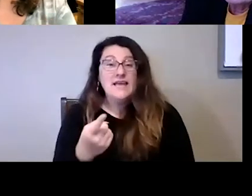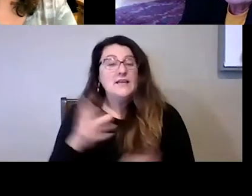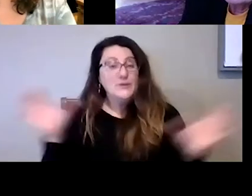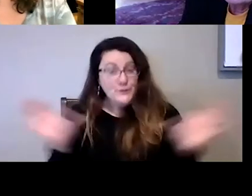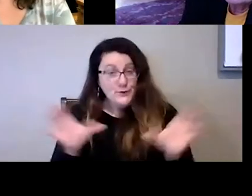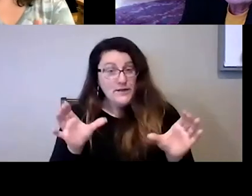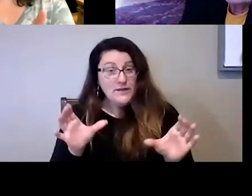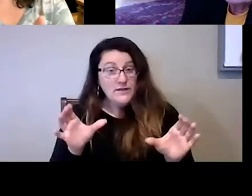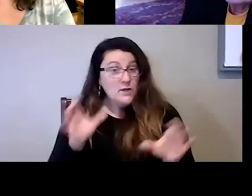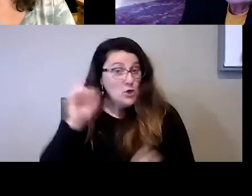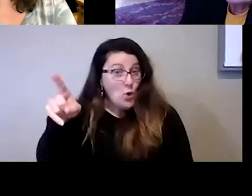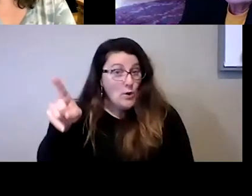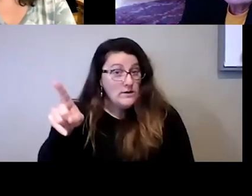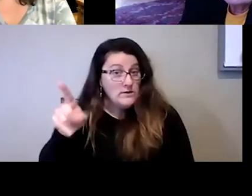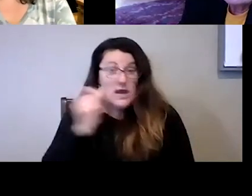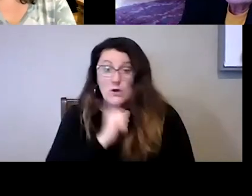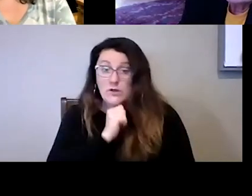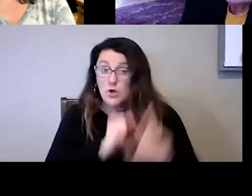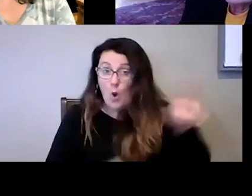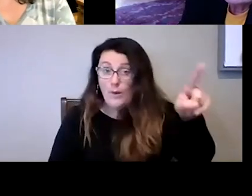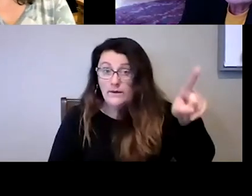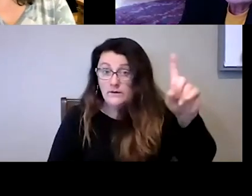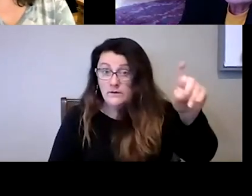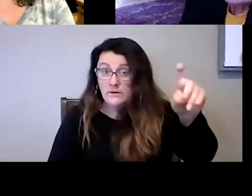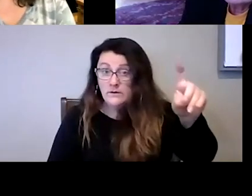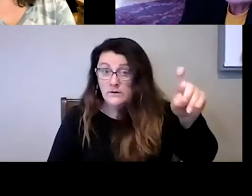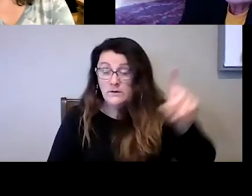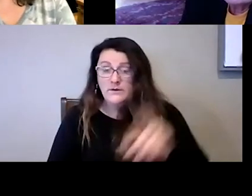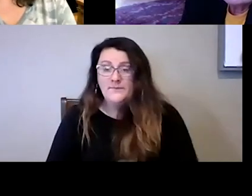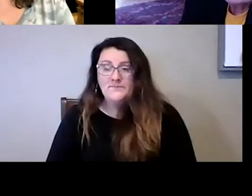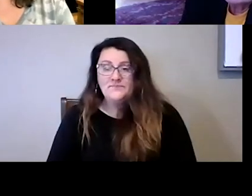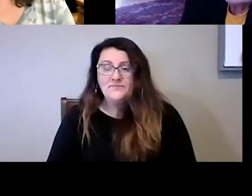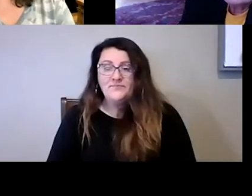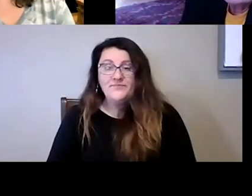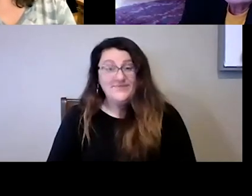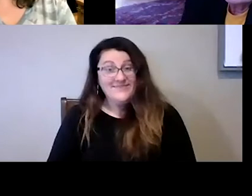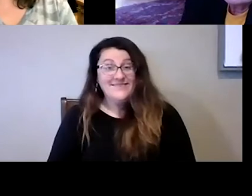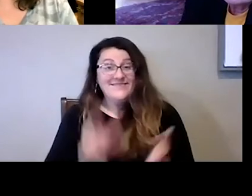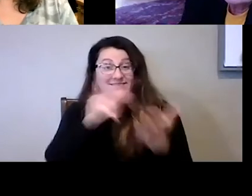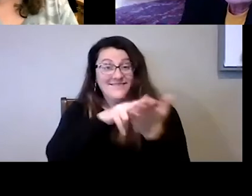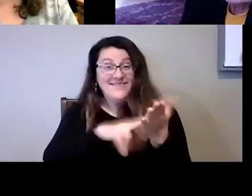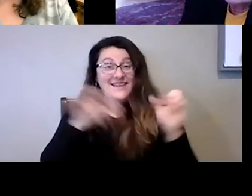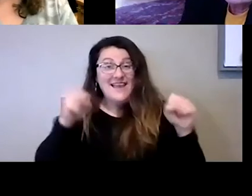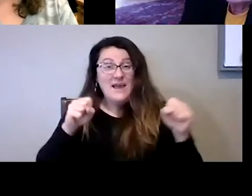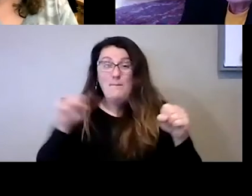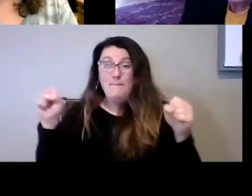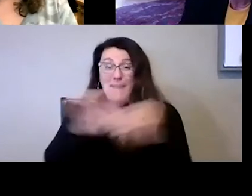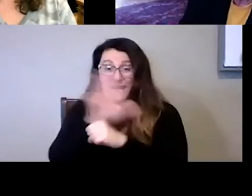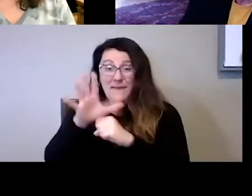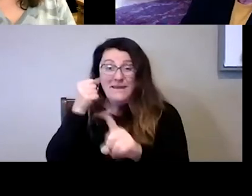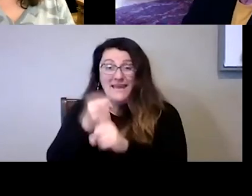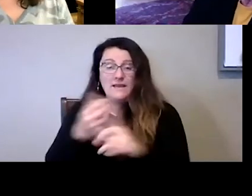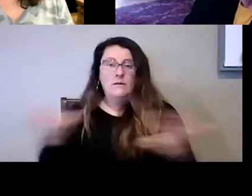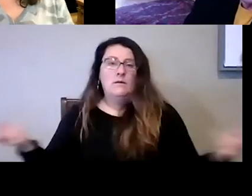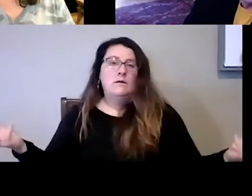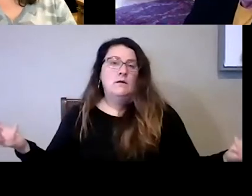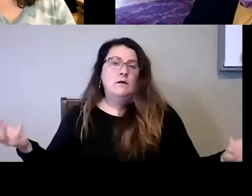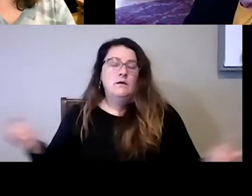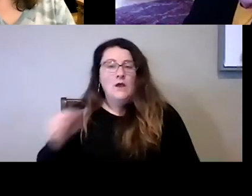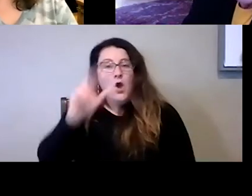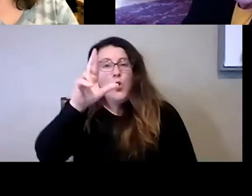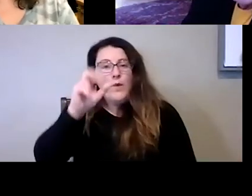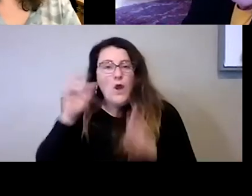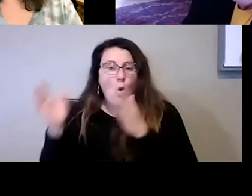this. Are you going to Arizona? Are you going to Arizona? And everybody was signed up. But when the pandemic hit, it was